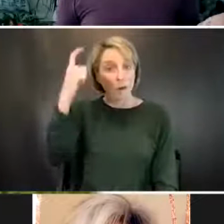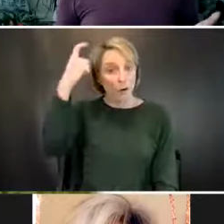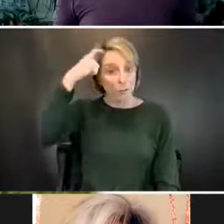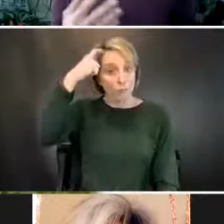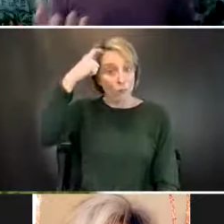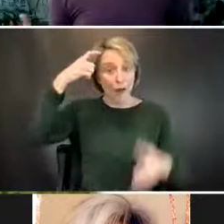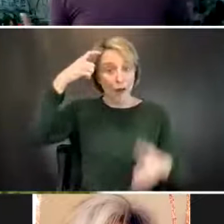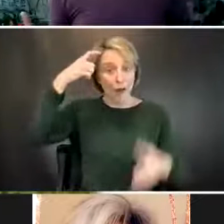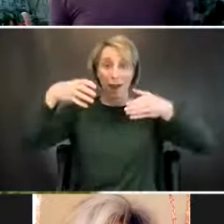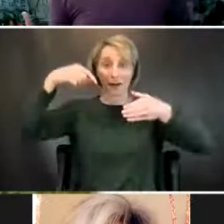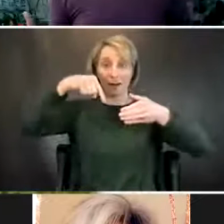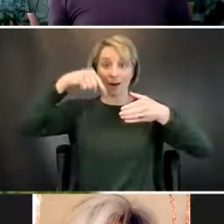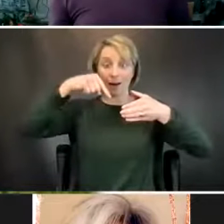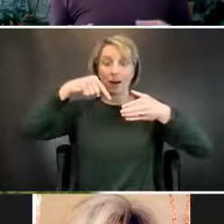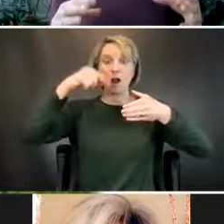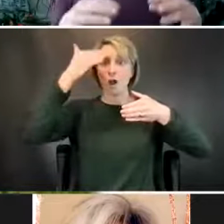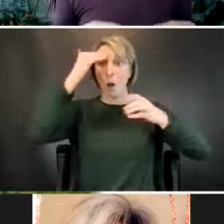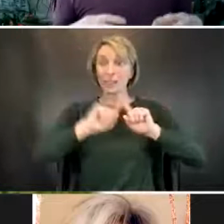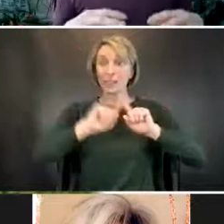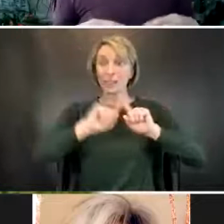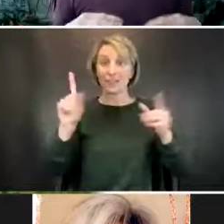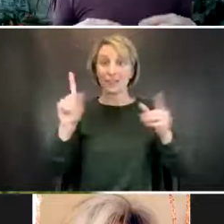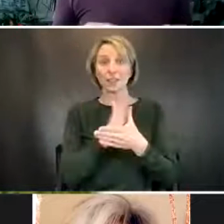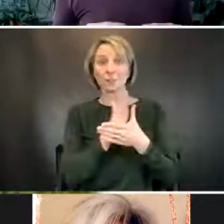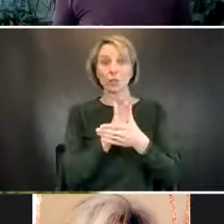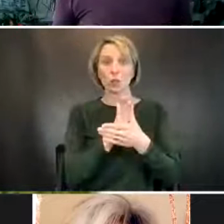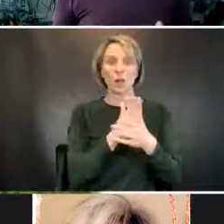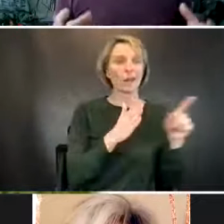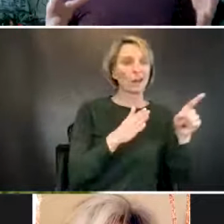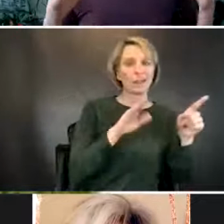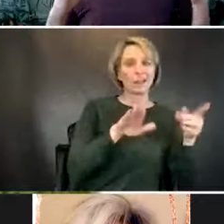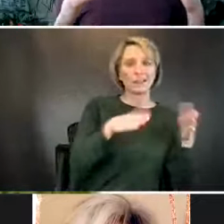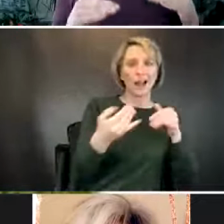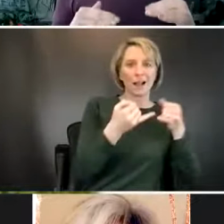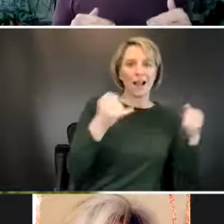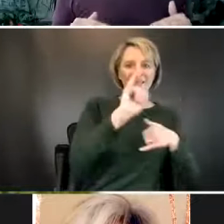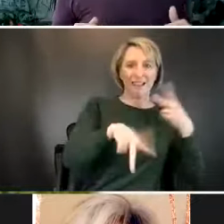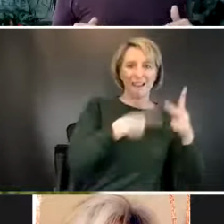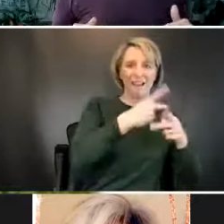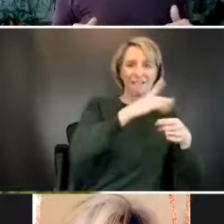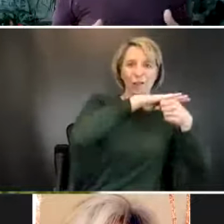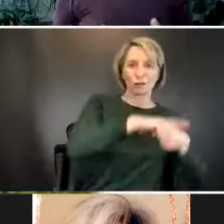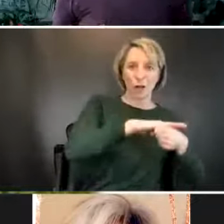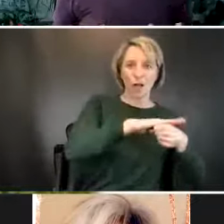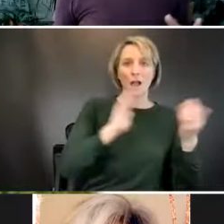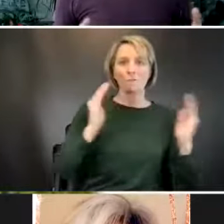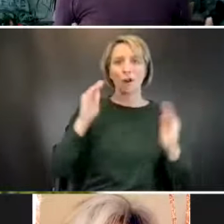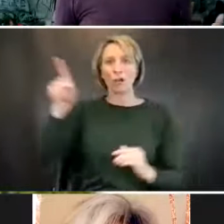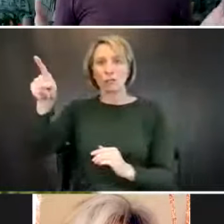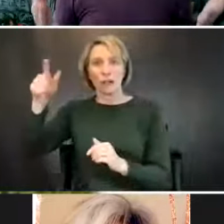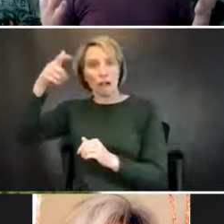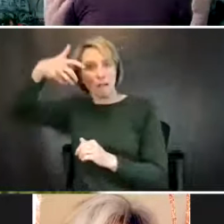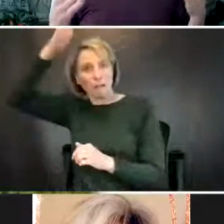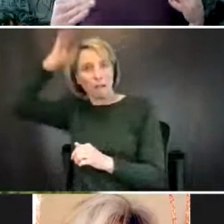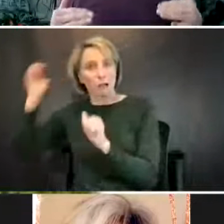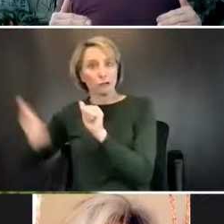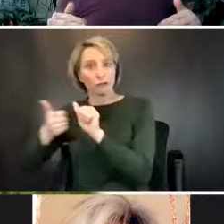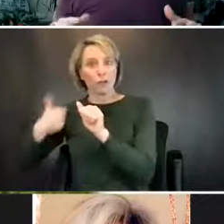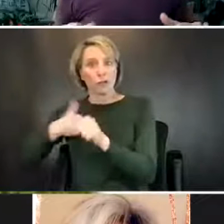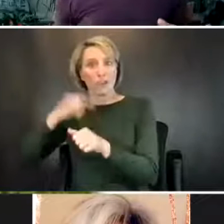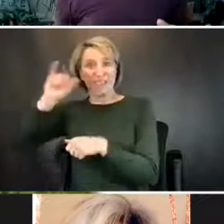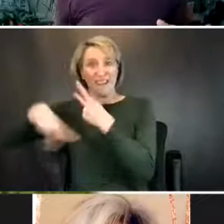stress and a real stress. So that grounding activity can help us slow down. Sometimes I'll talk about going into